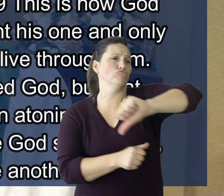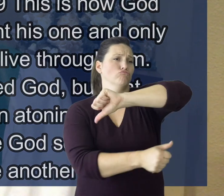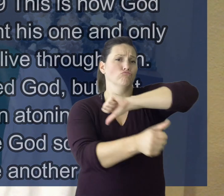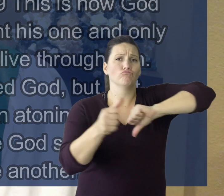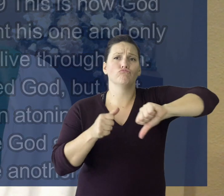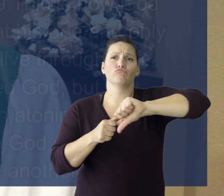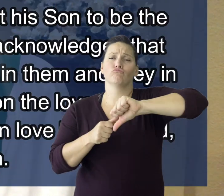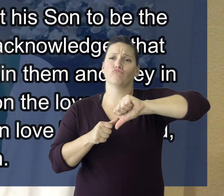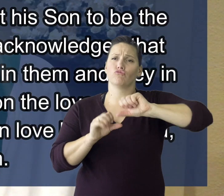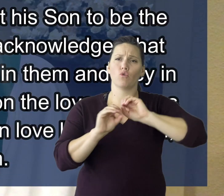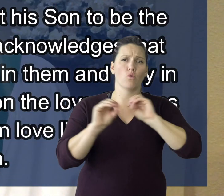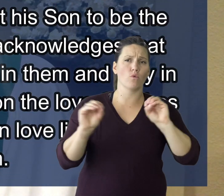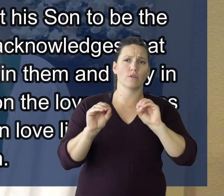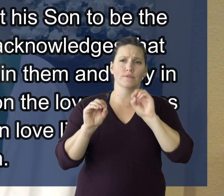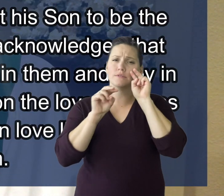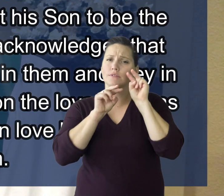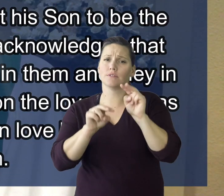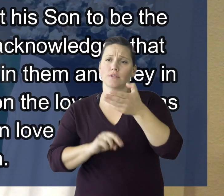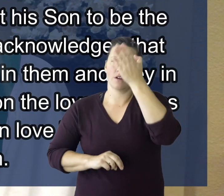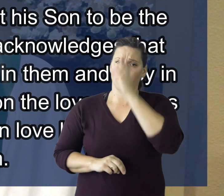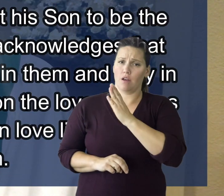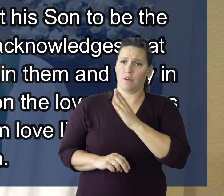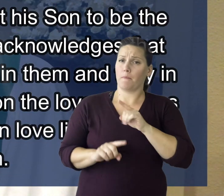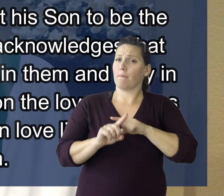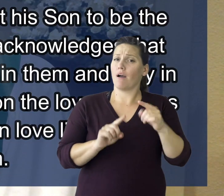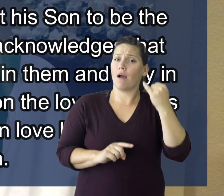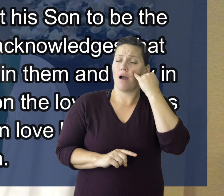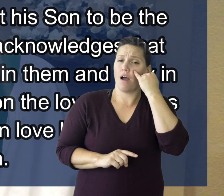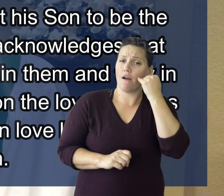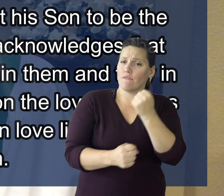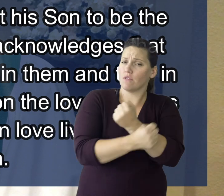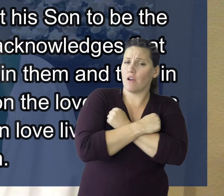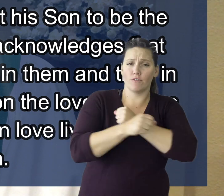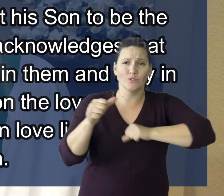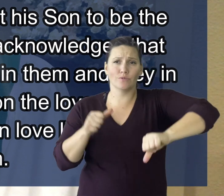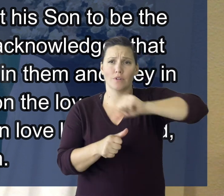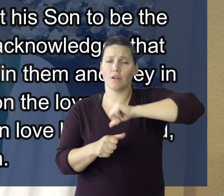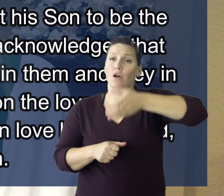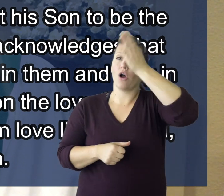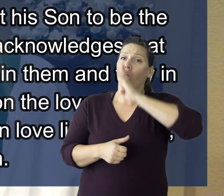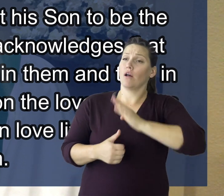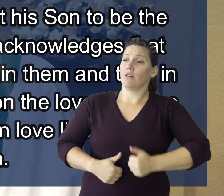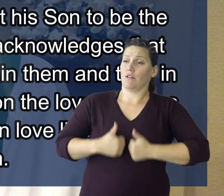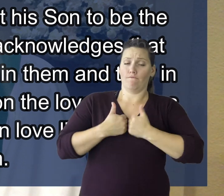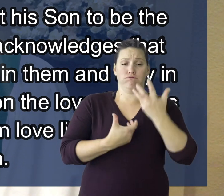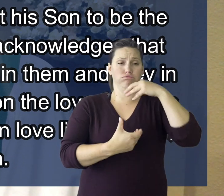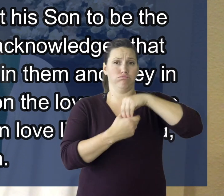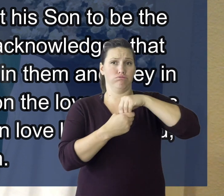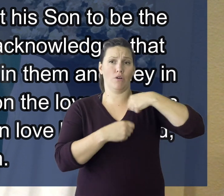one another. No one has ever seen God, but if we love one another, God lives in